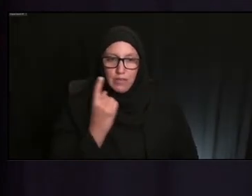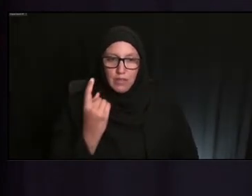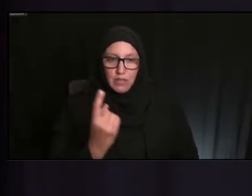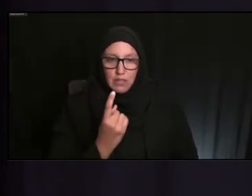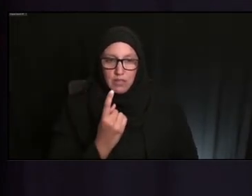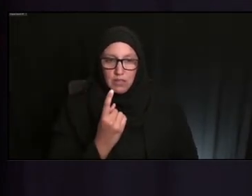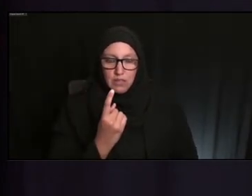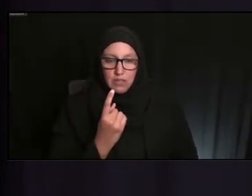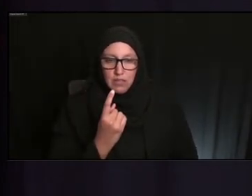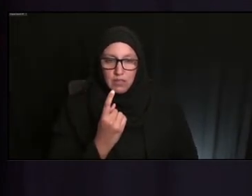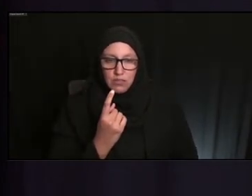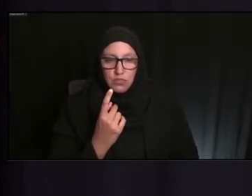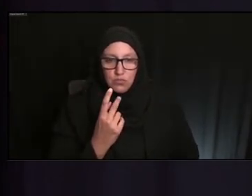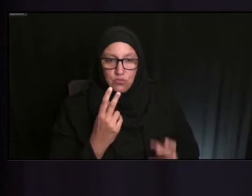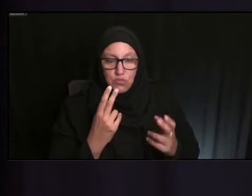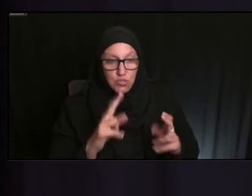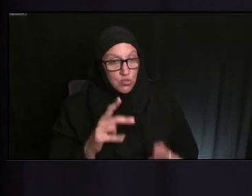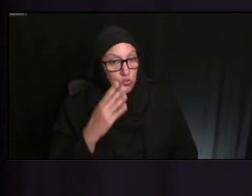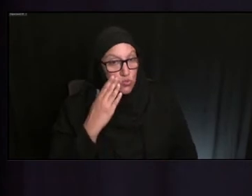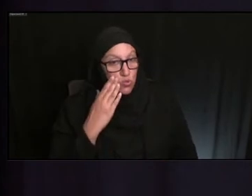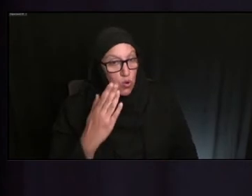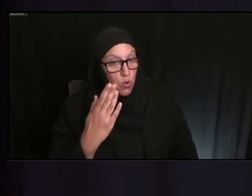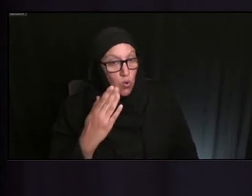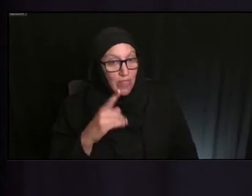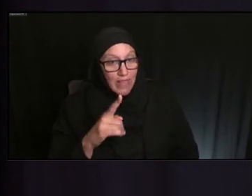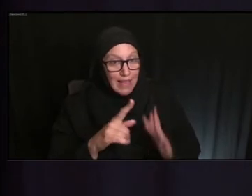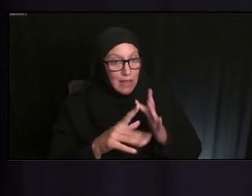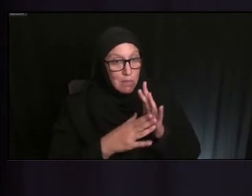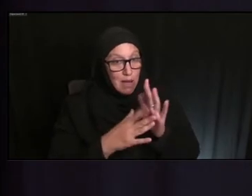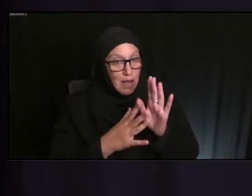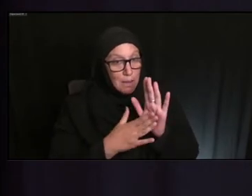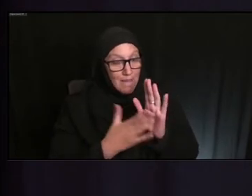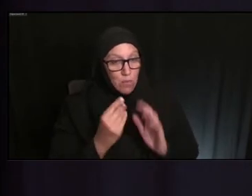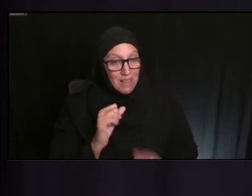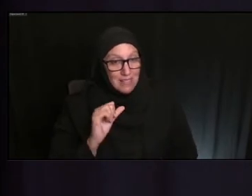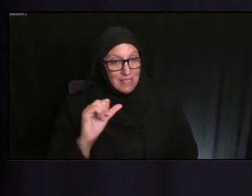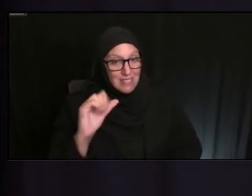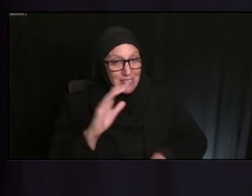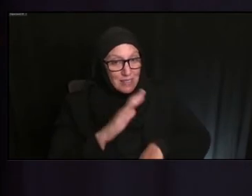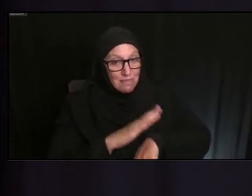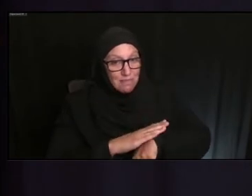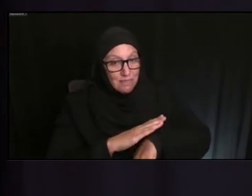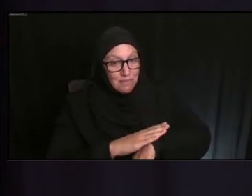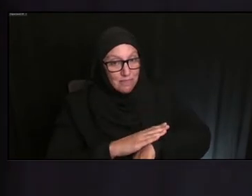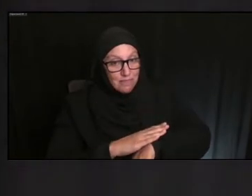and does not know the Imam of his time, another hadith, does not know the Imam,